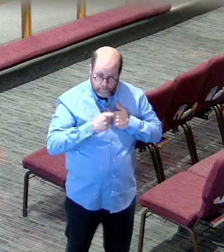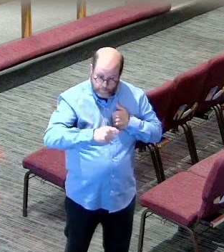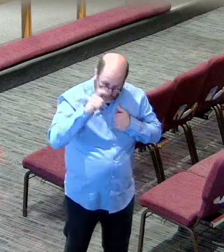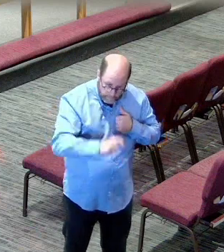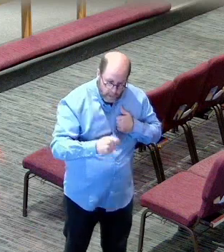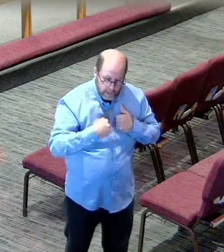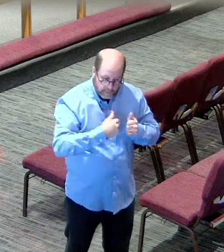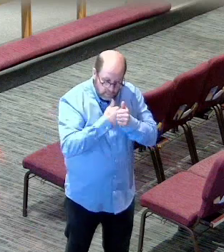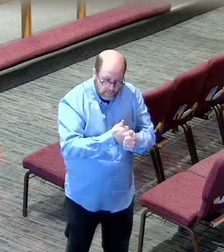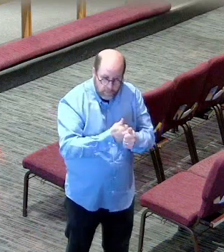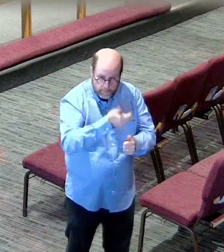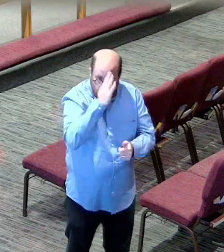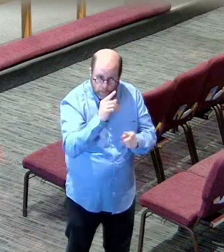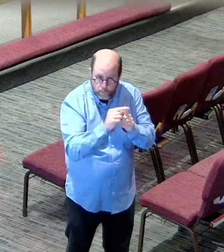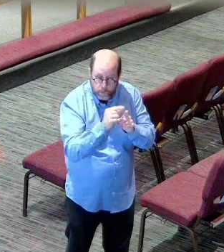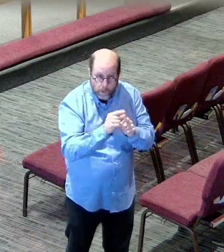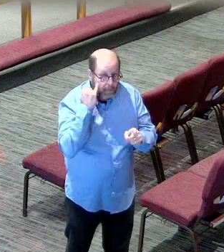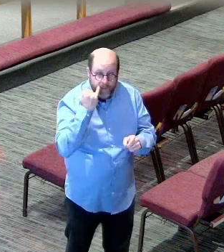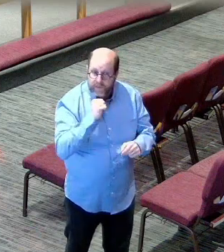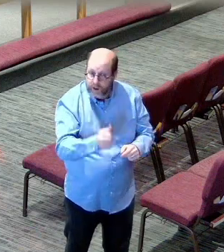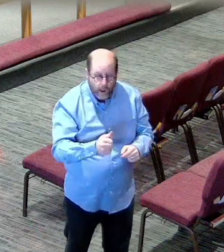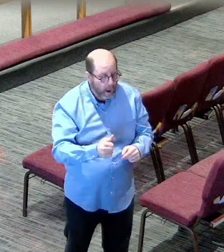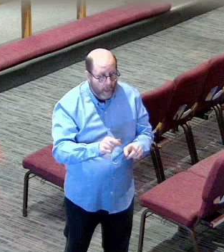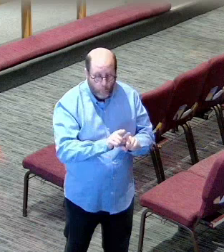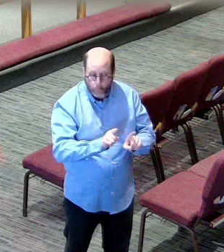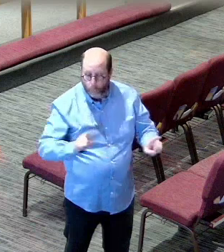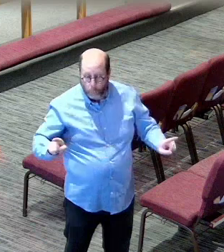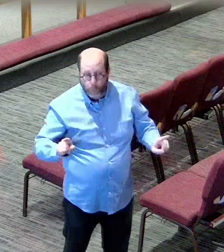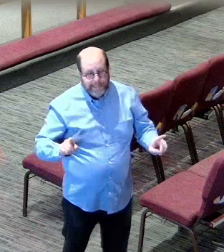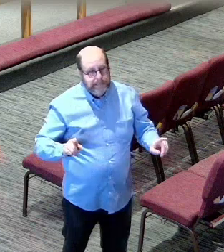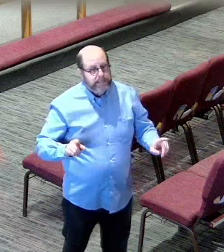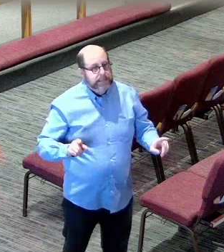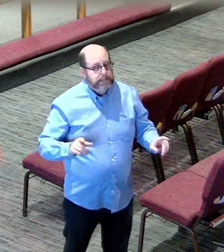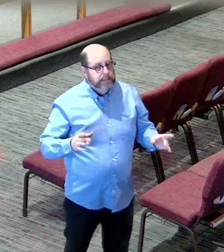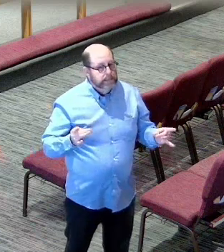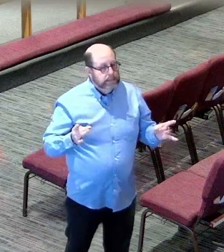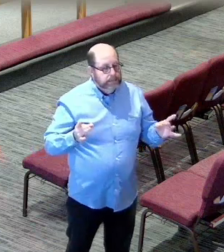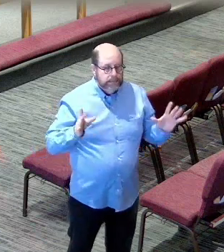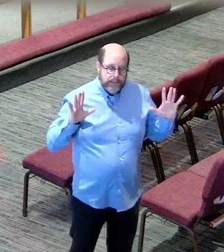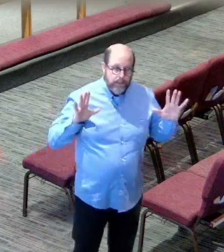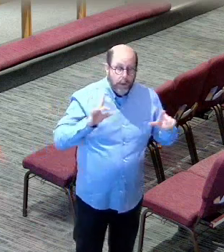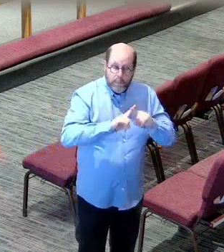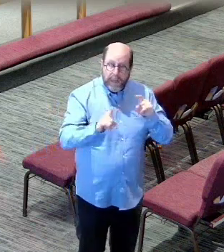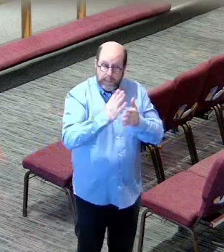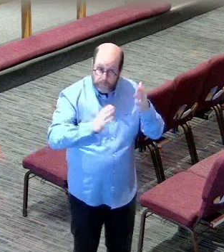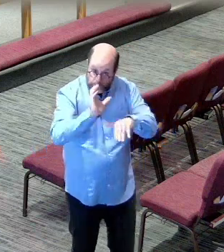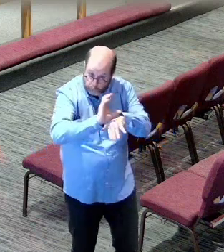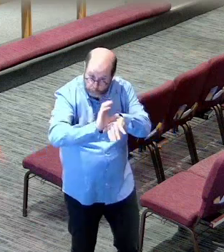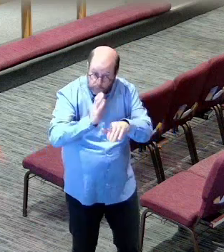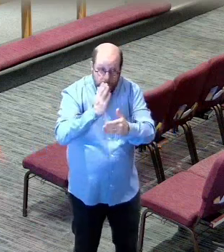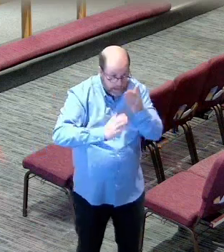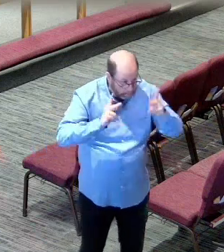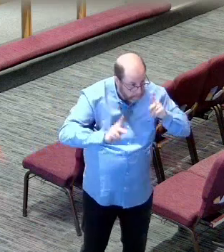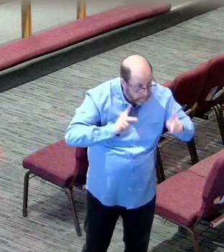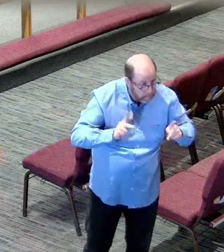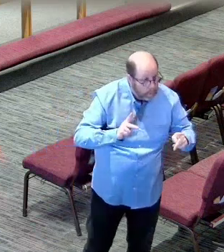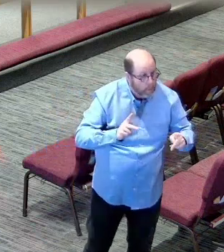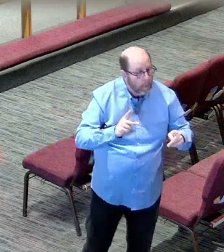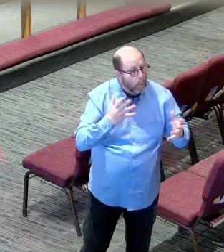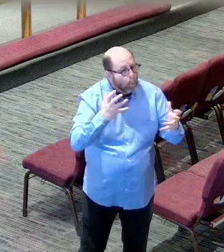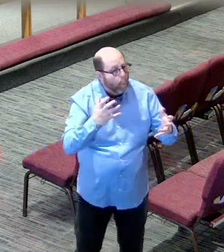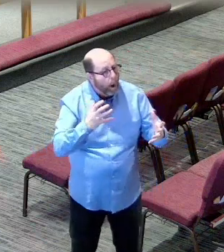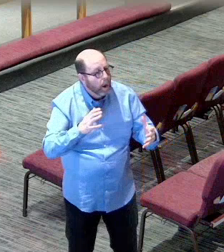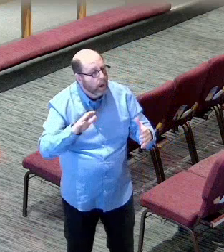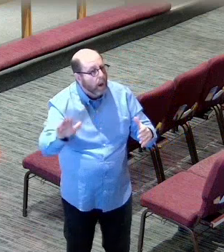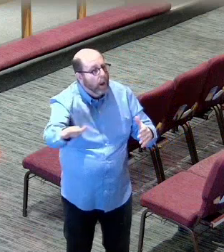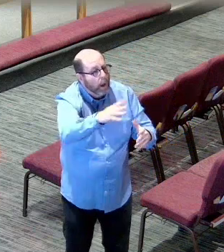become separated from it. And churches and preachers who do that, who seek to win the approval